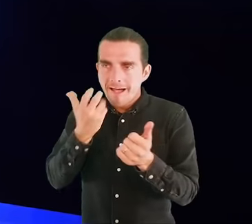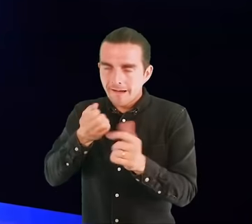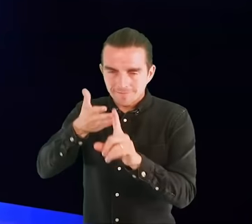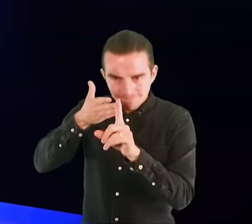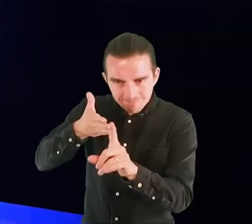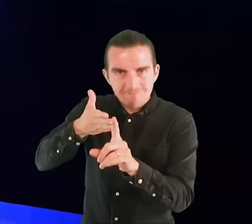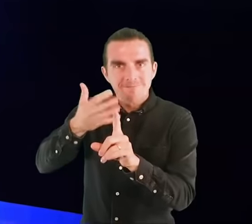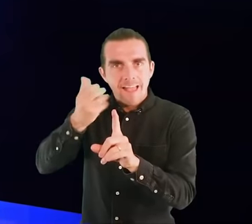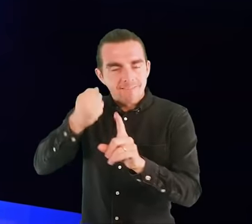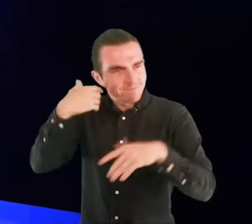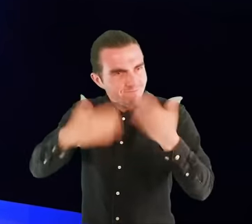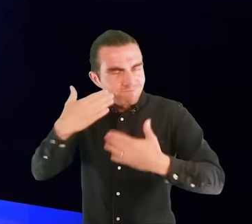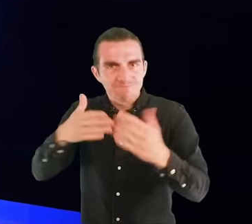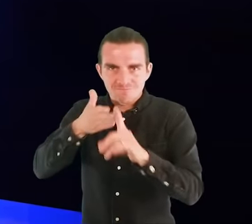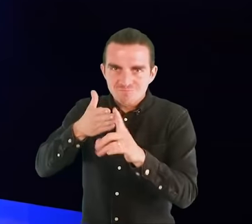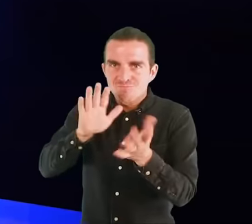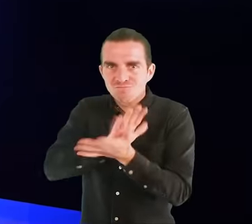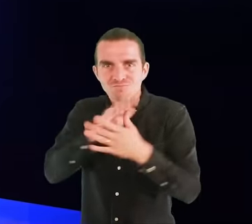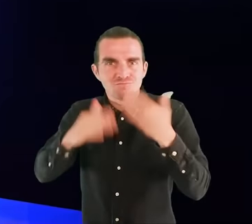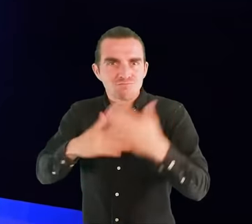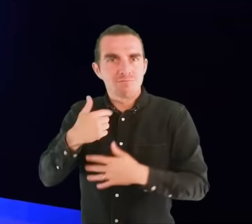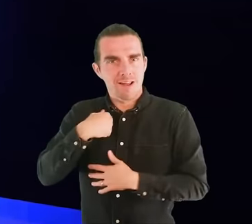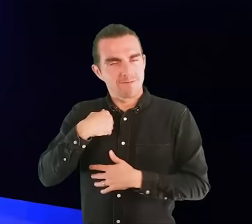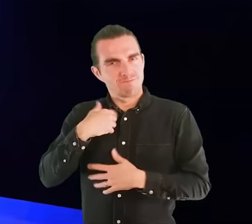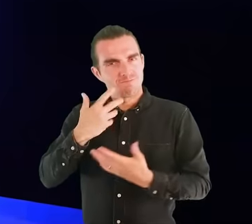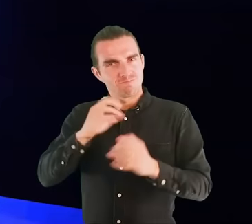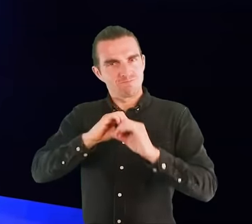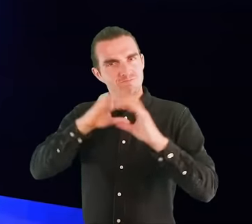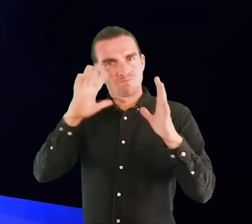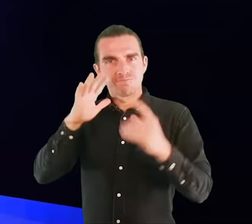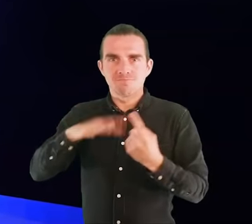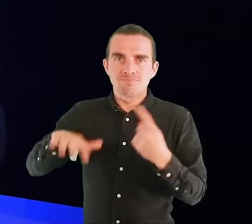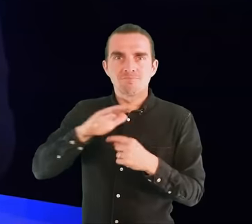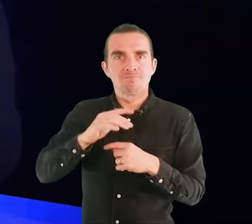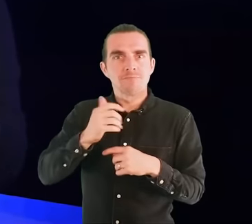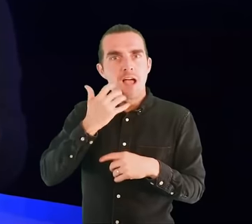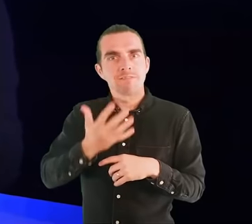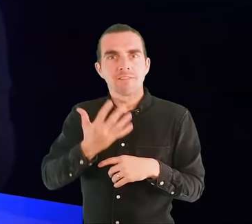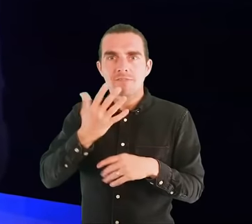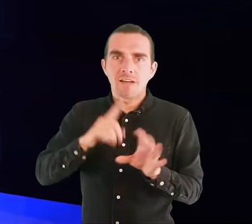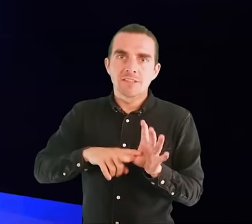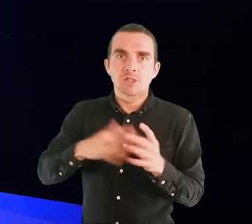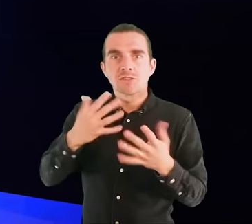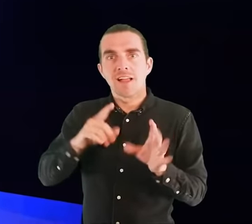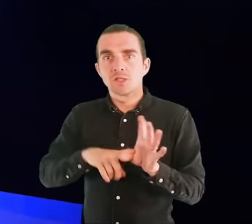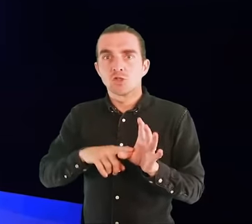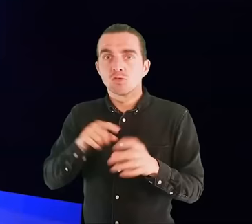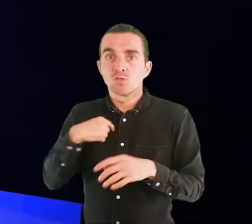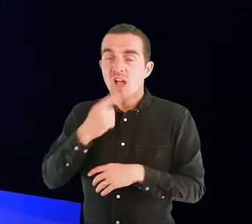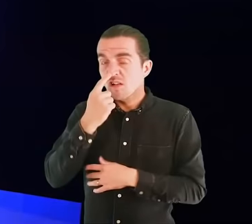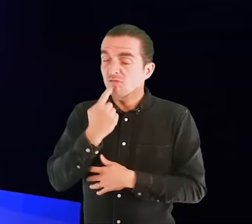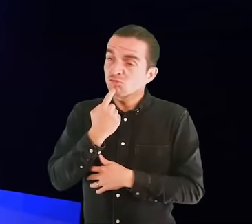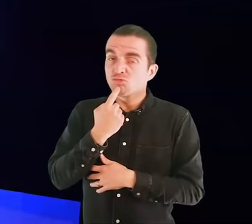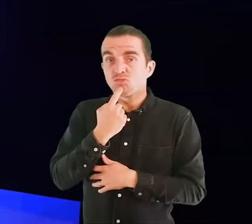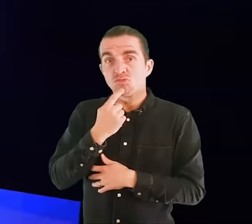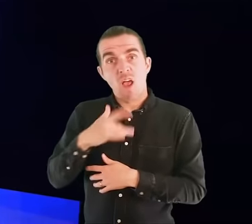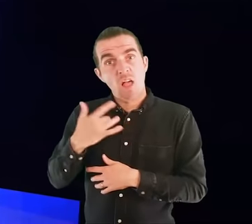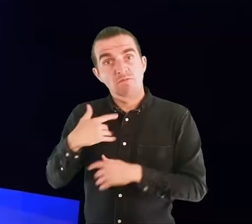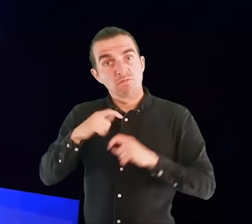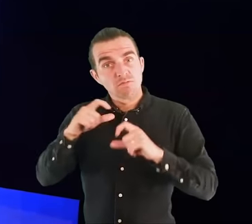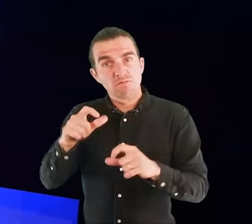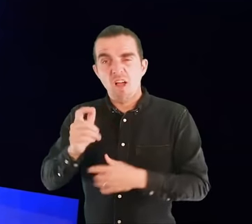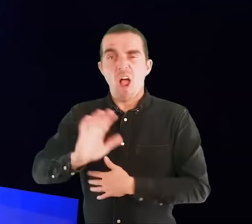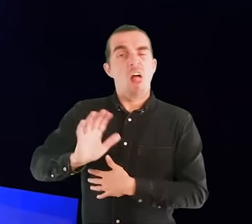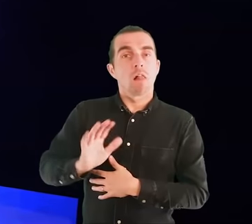Fifth, the question of environment. Today, many of us behave in a way that avoids our own